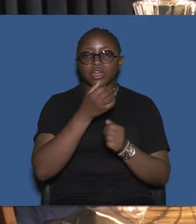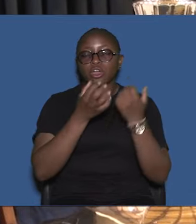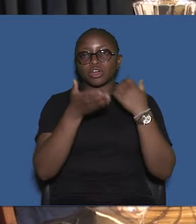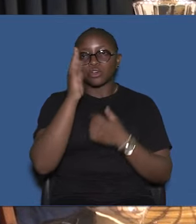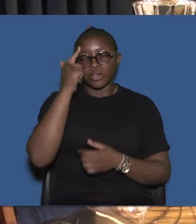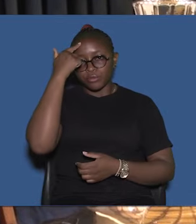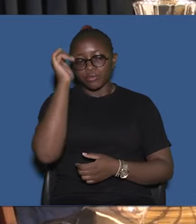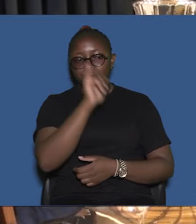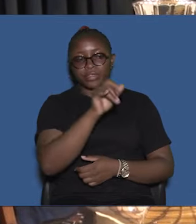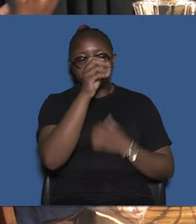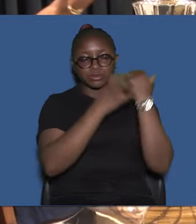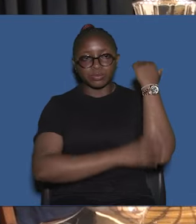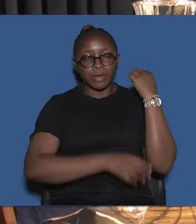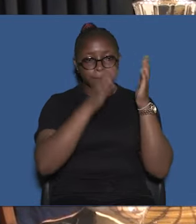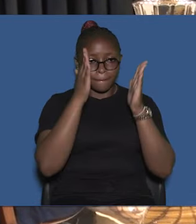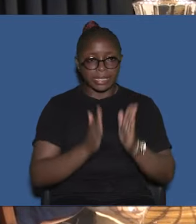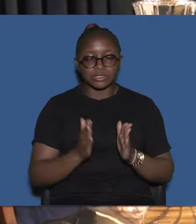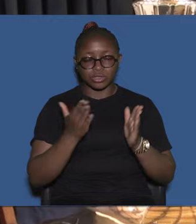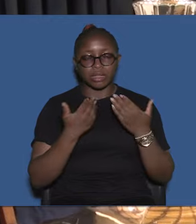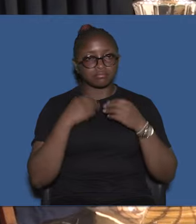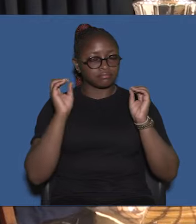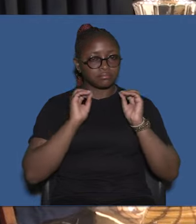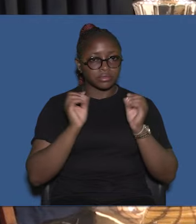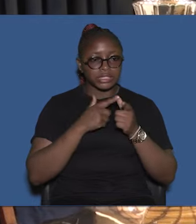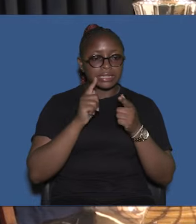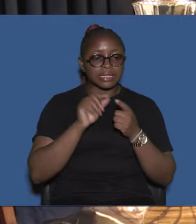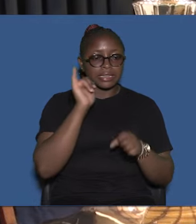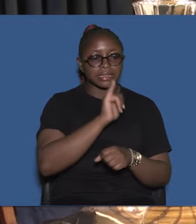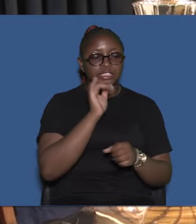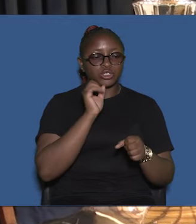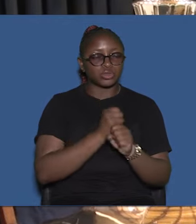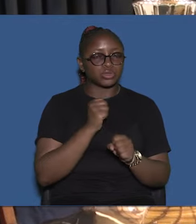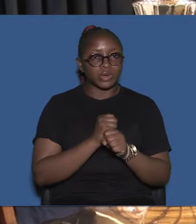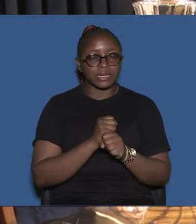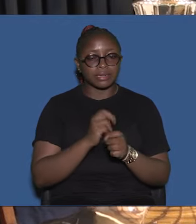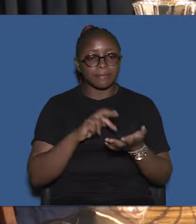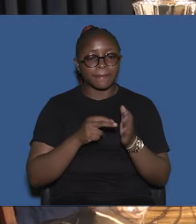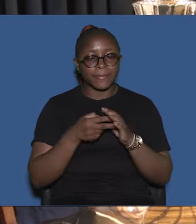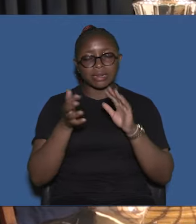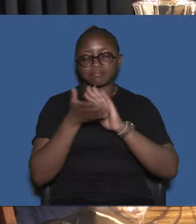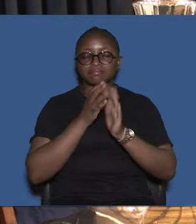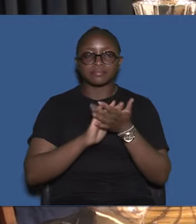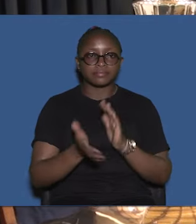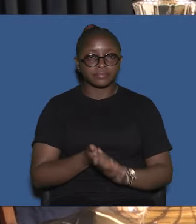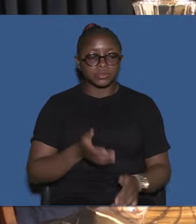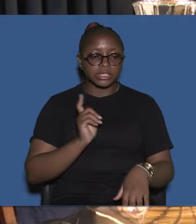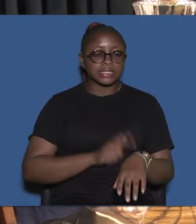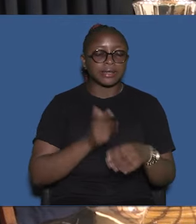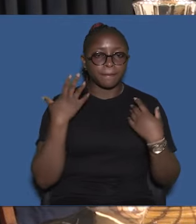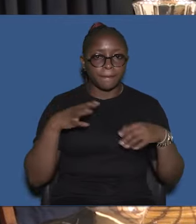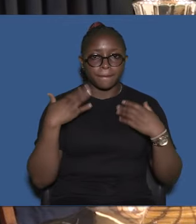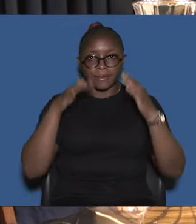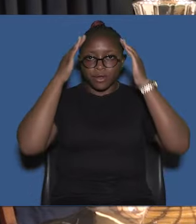poor becomes work in futile. If people are so committed to church, as in they are